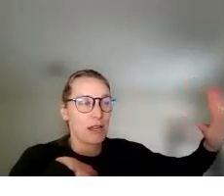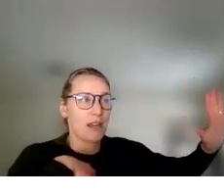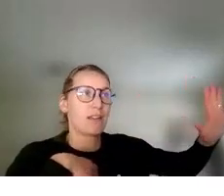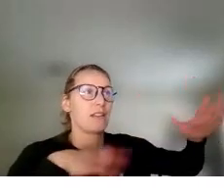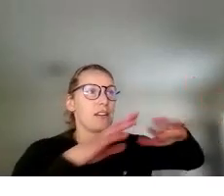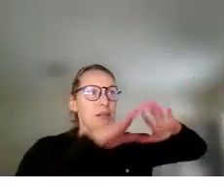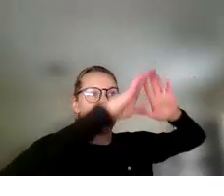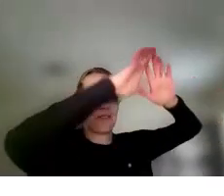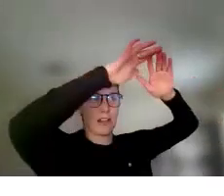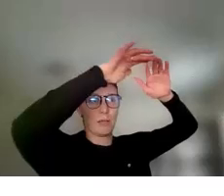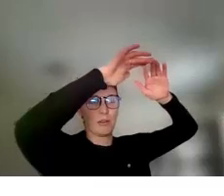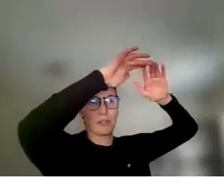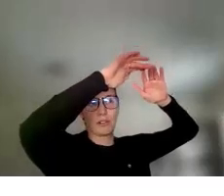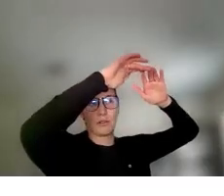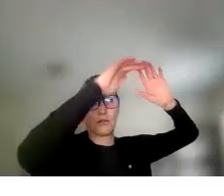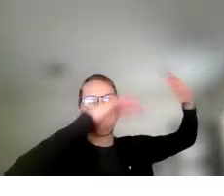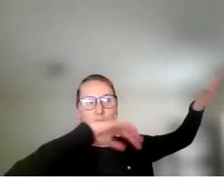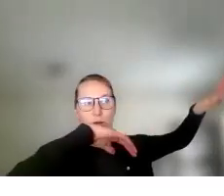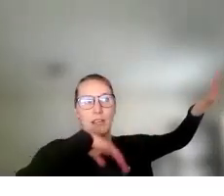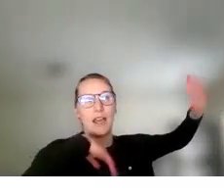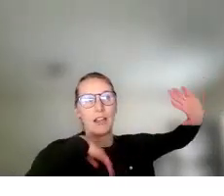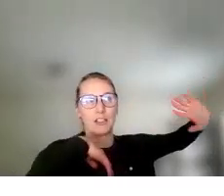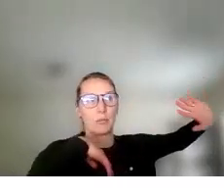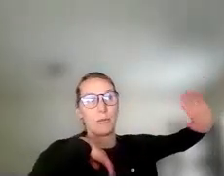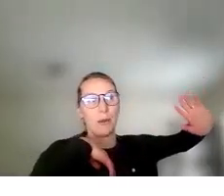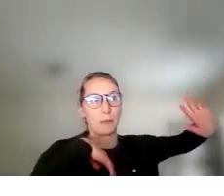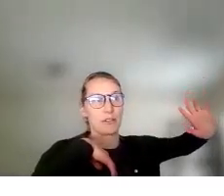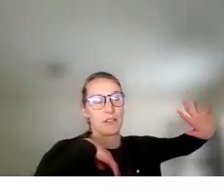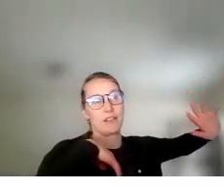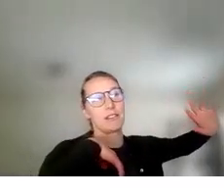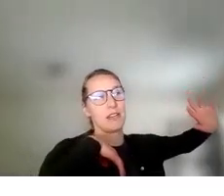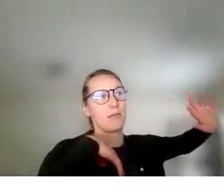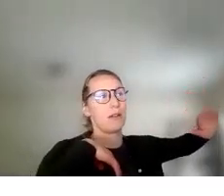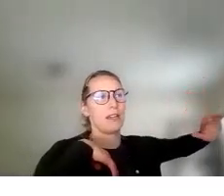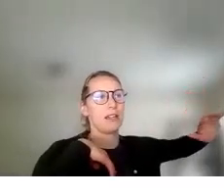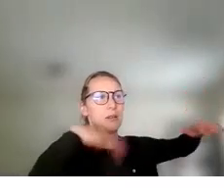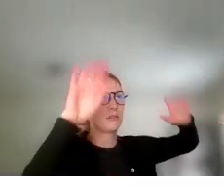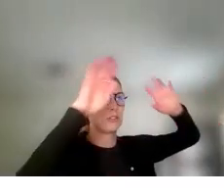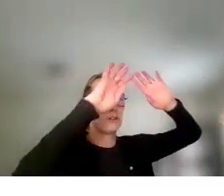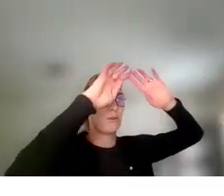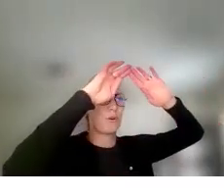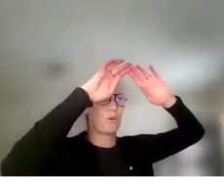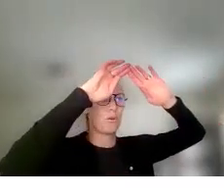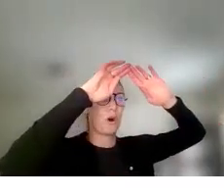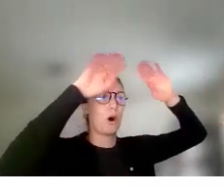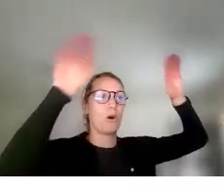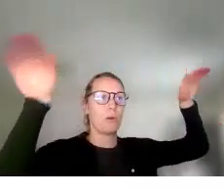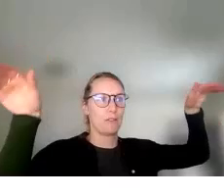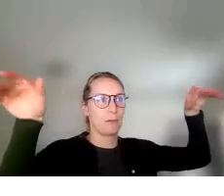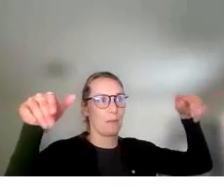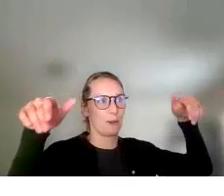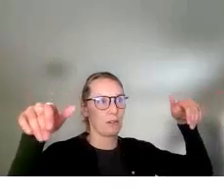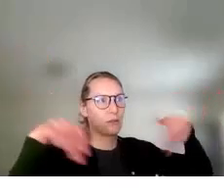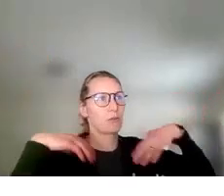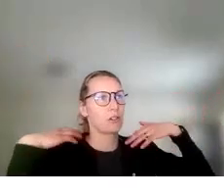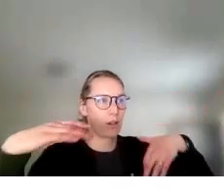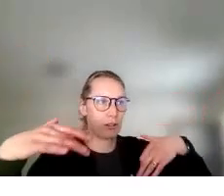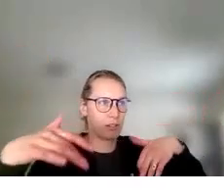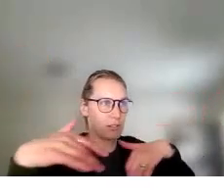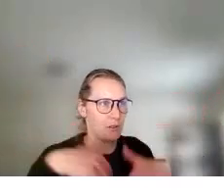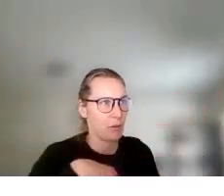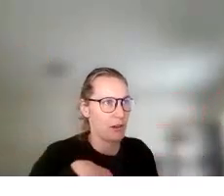the state plan, they're going to be available to not only eligible members on the state plan, but to all waiver